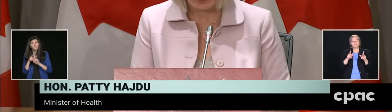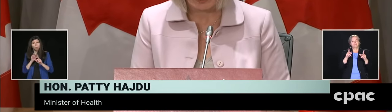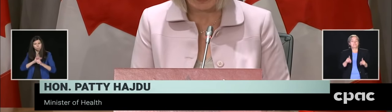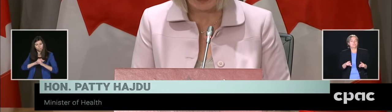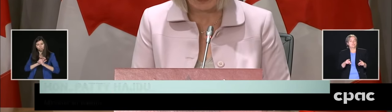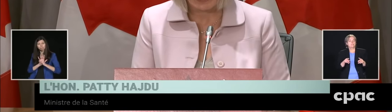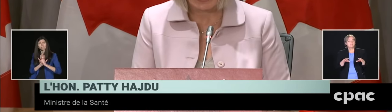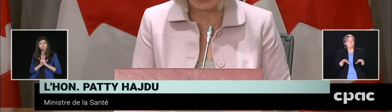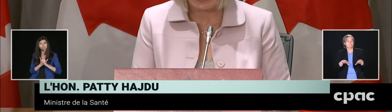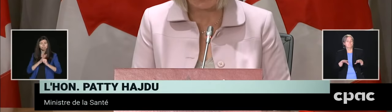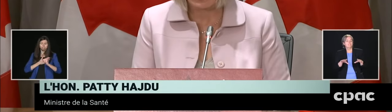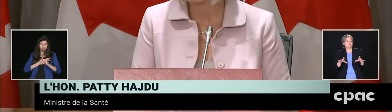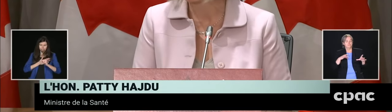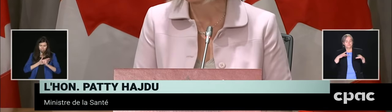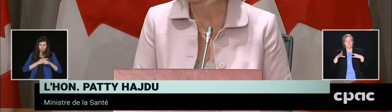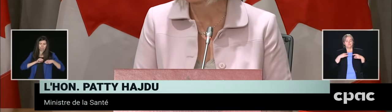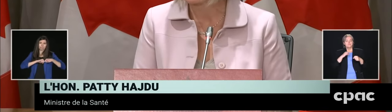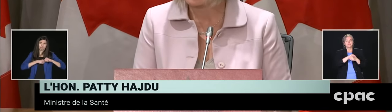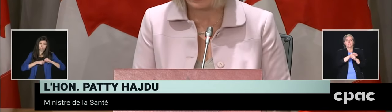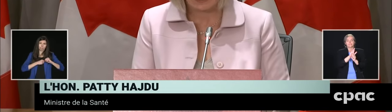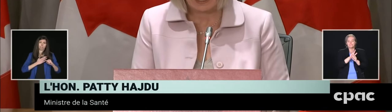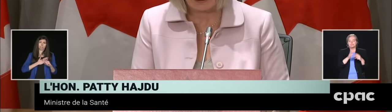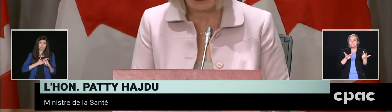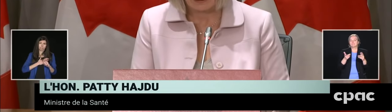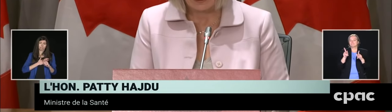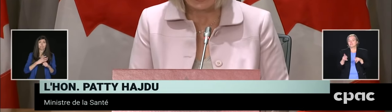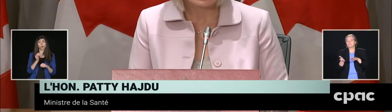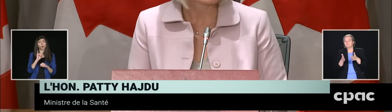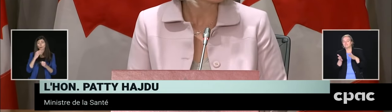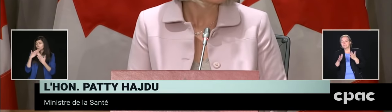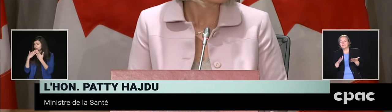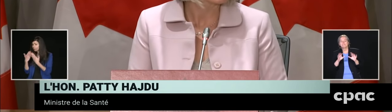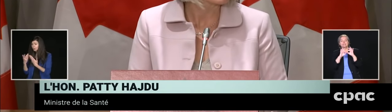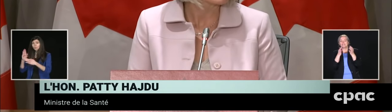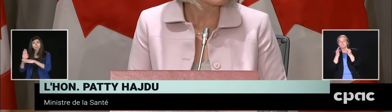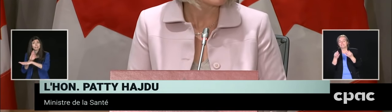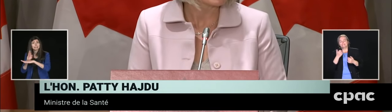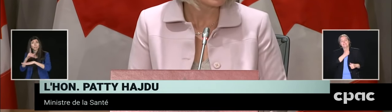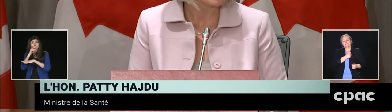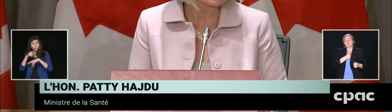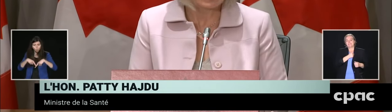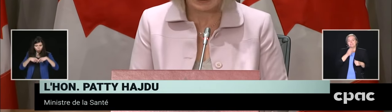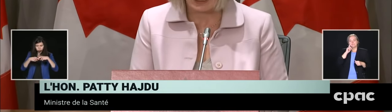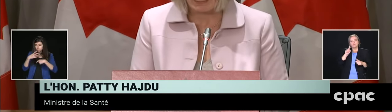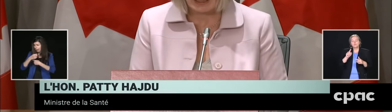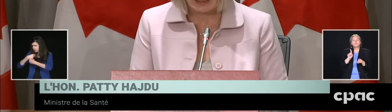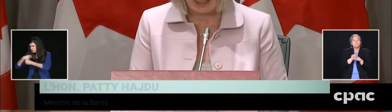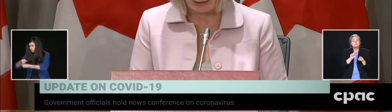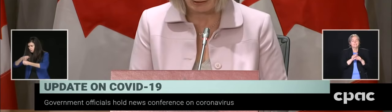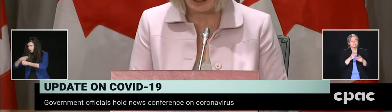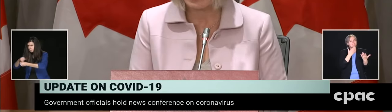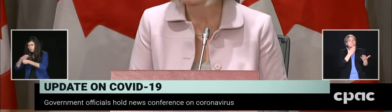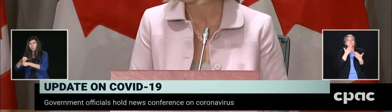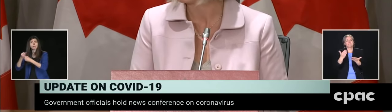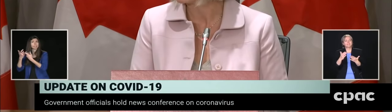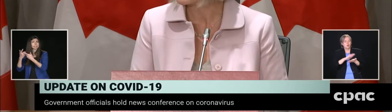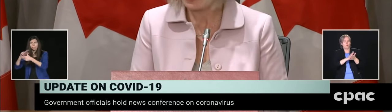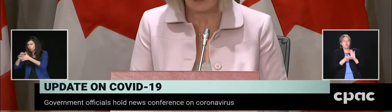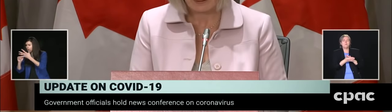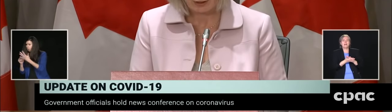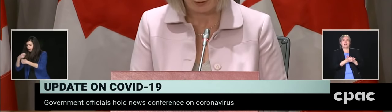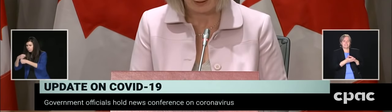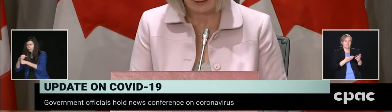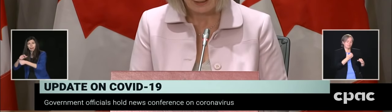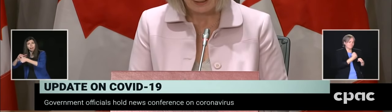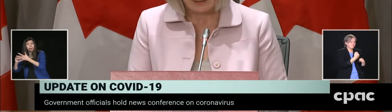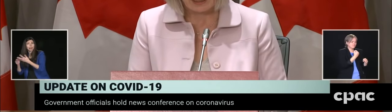to retool, repurpose, and innovate to fight this disease together. And this is what it means to be a Canadian, coming together to keep our community